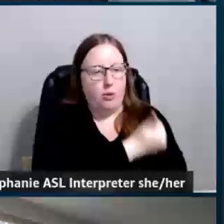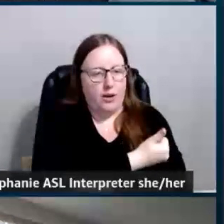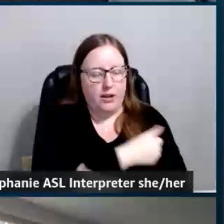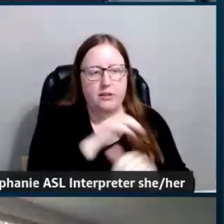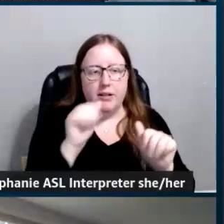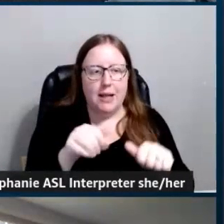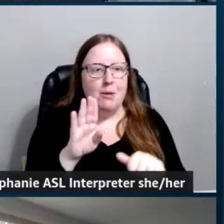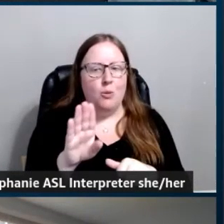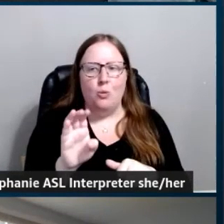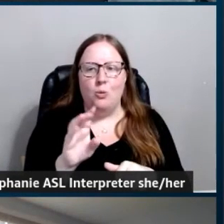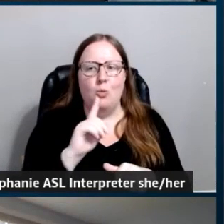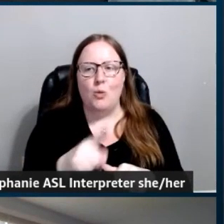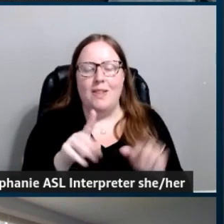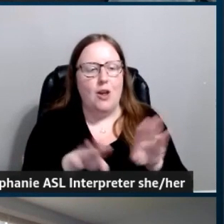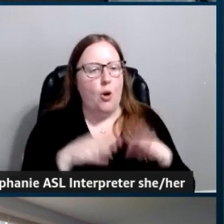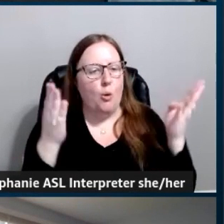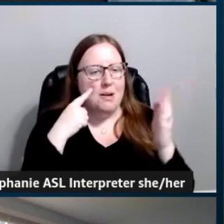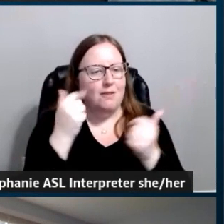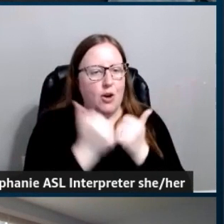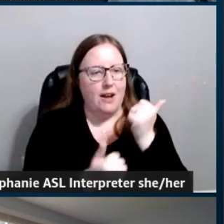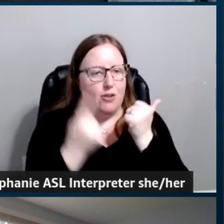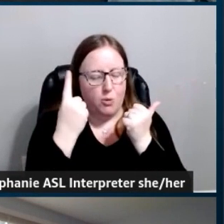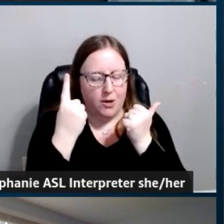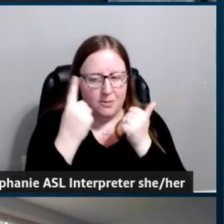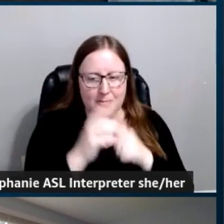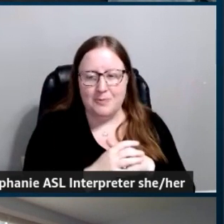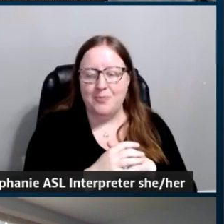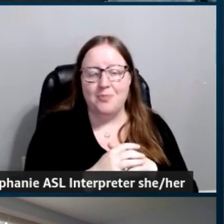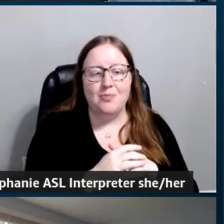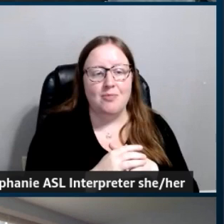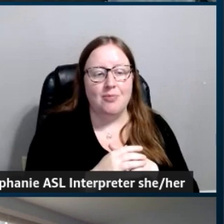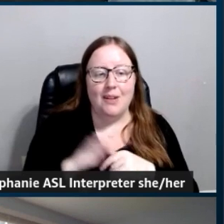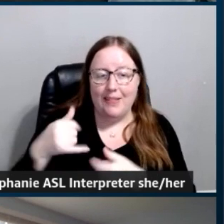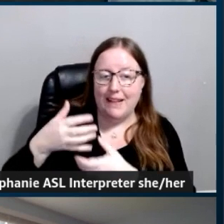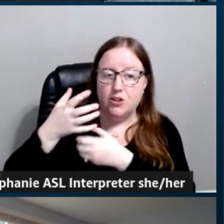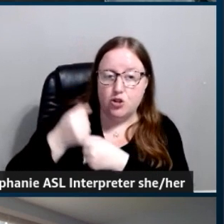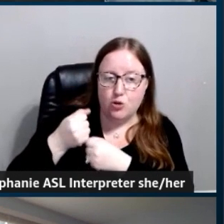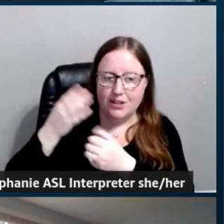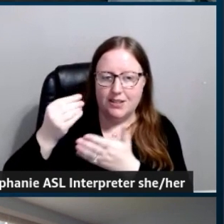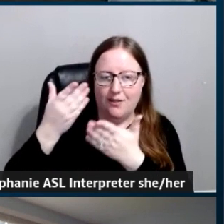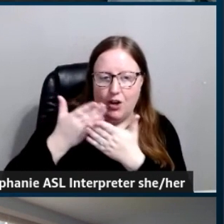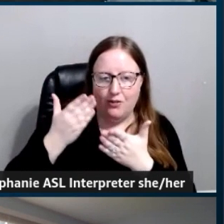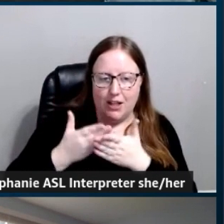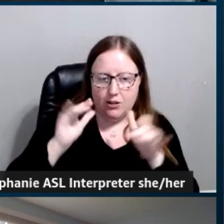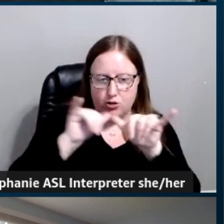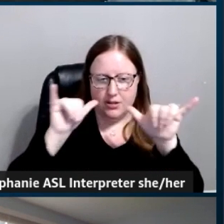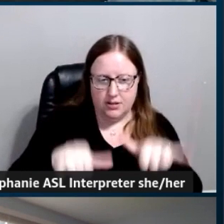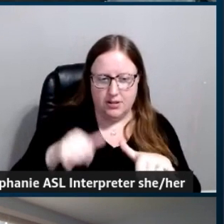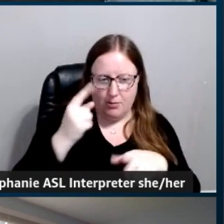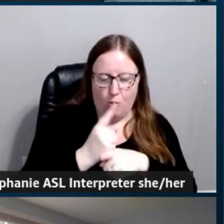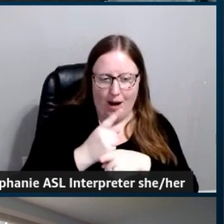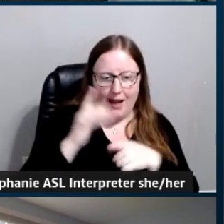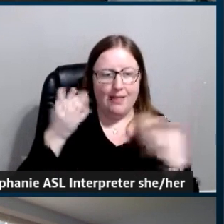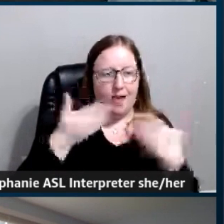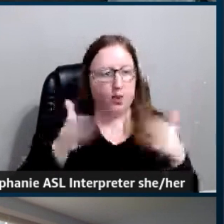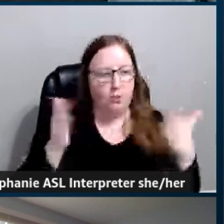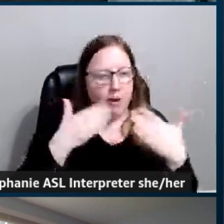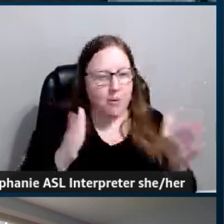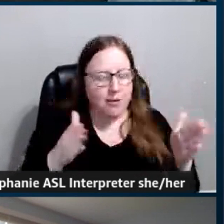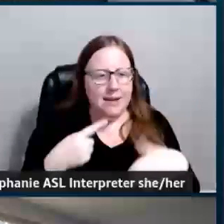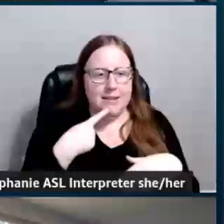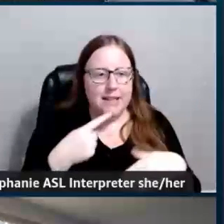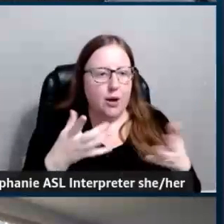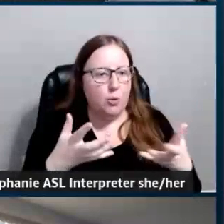really open for everyone. It's the ultimate trust and verification system, right? Like you're publicly putting out there what